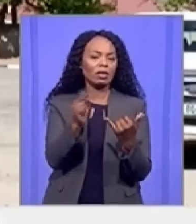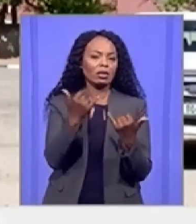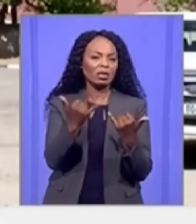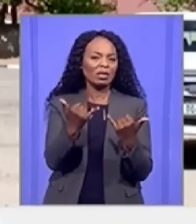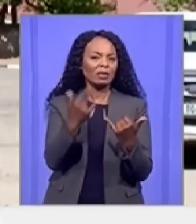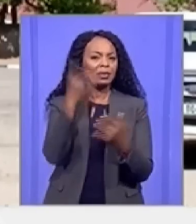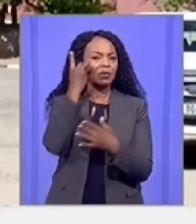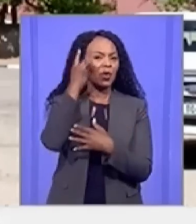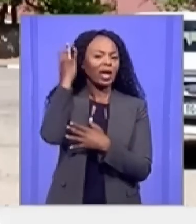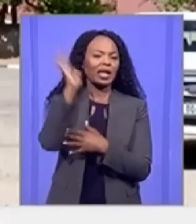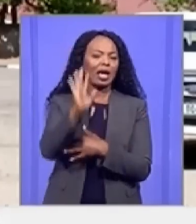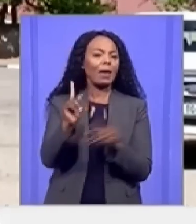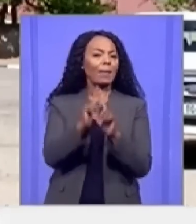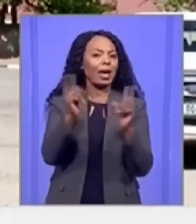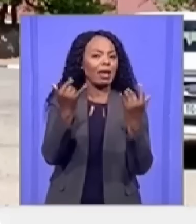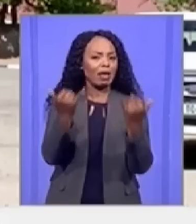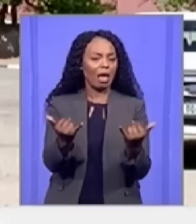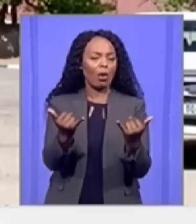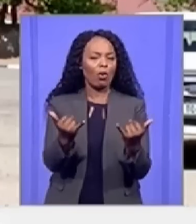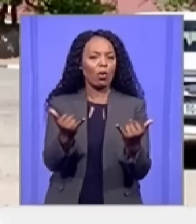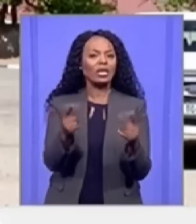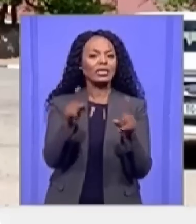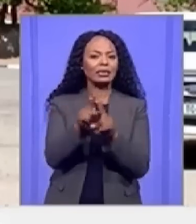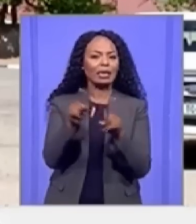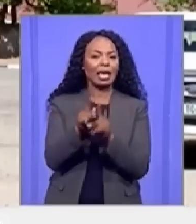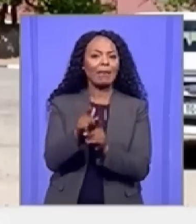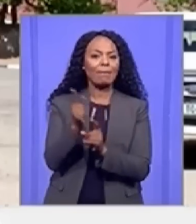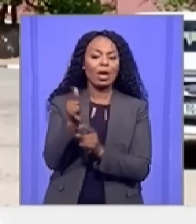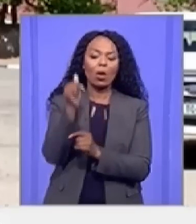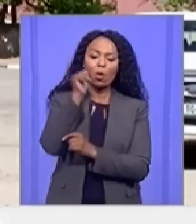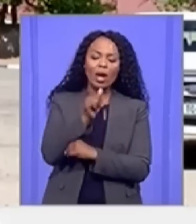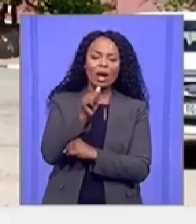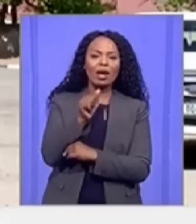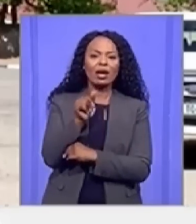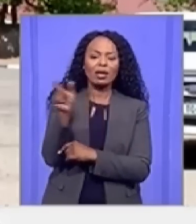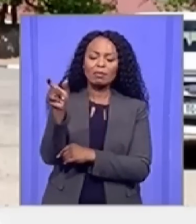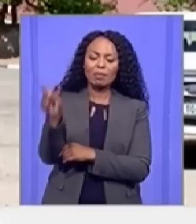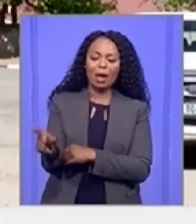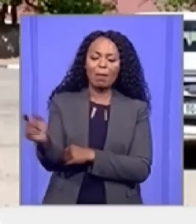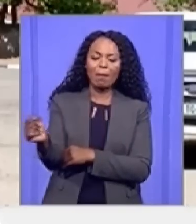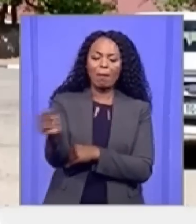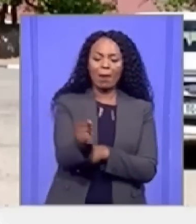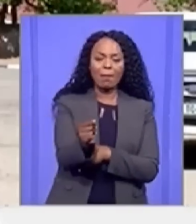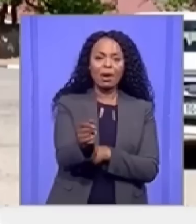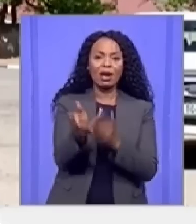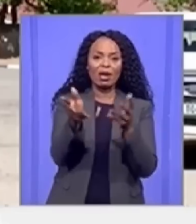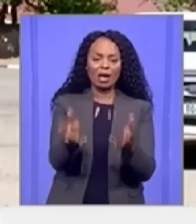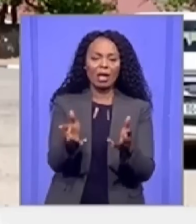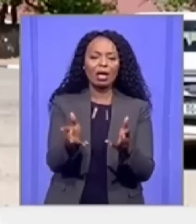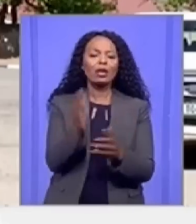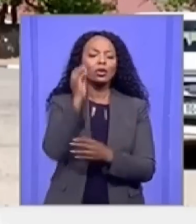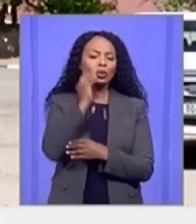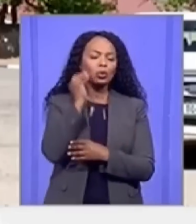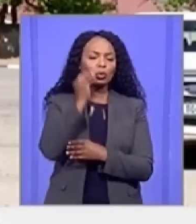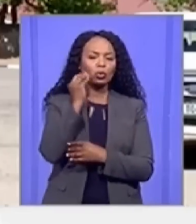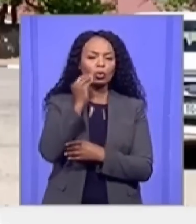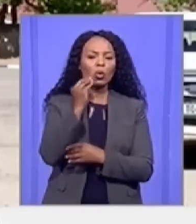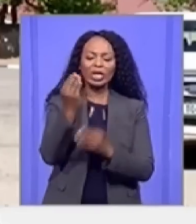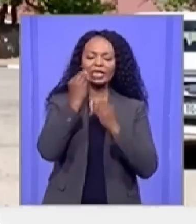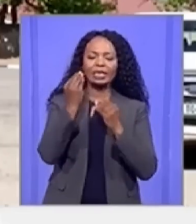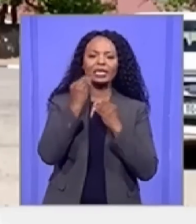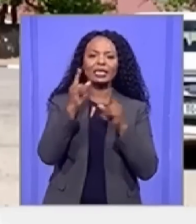ke nahana hore le moloko o tlang wa rona wa Basotho ho ke ho be le re ruto